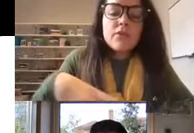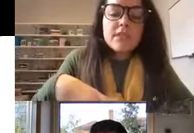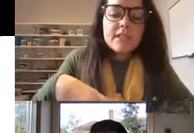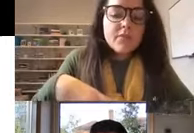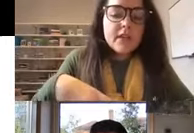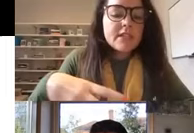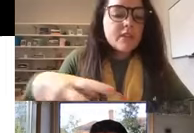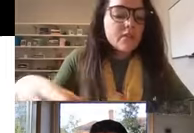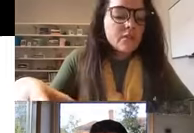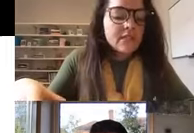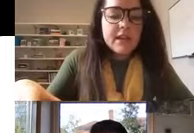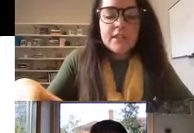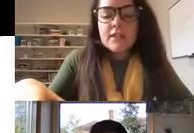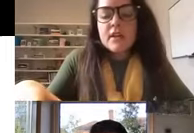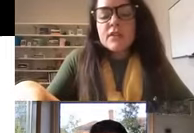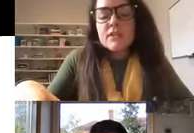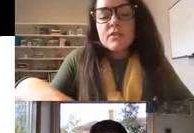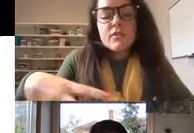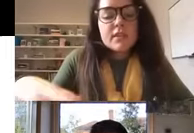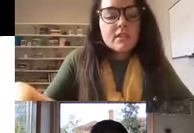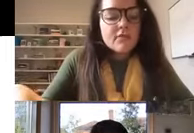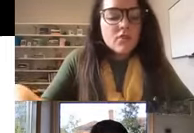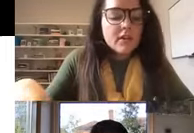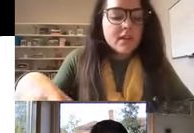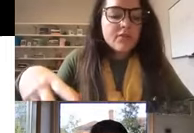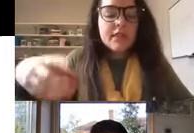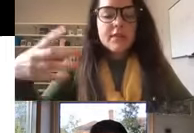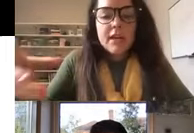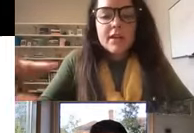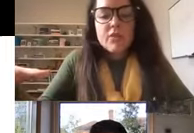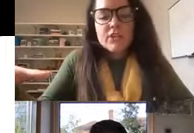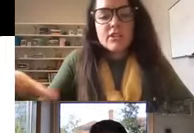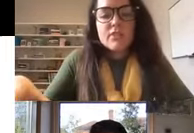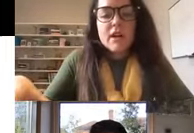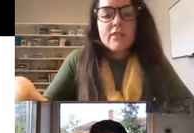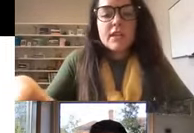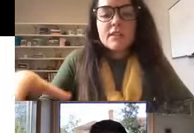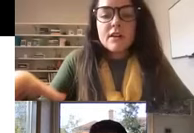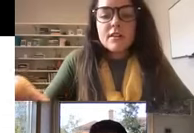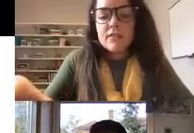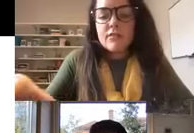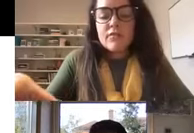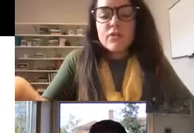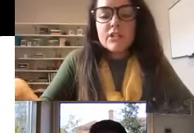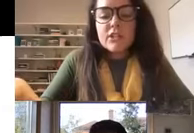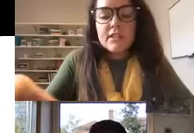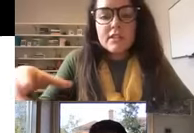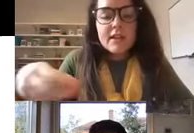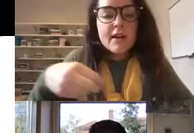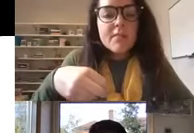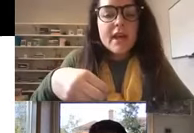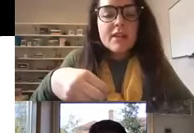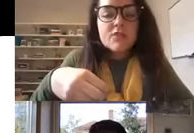Who do we celebrate and who do we cite? So these, of course, are preliminary questions rather than exhaustive